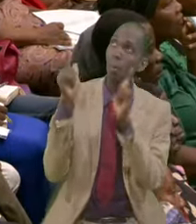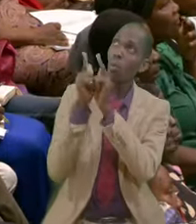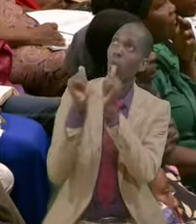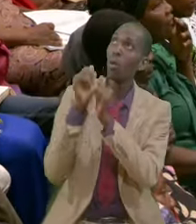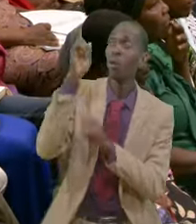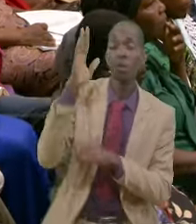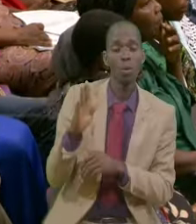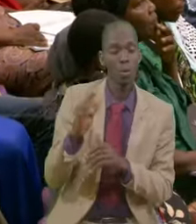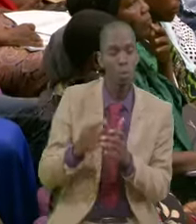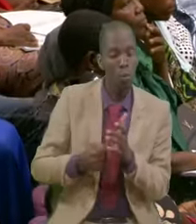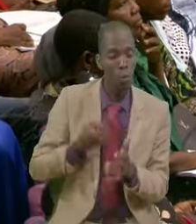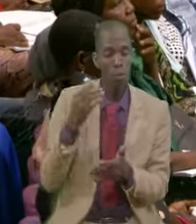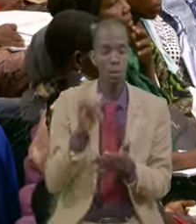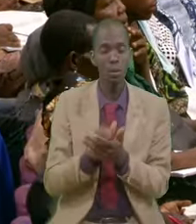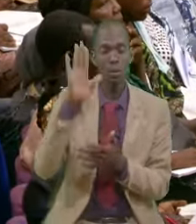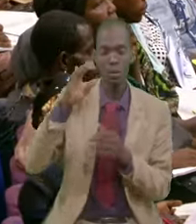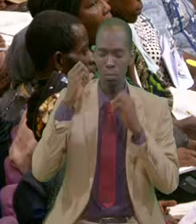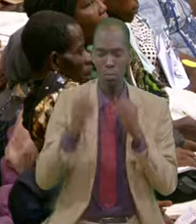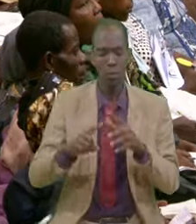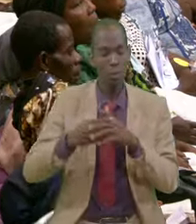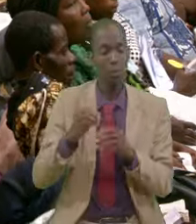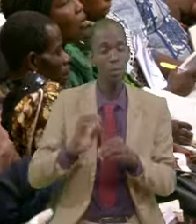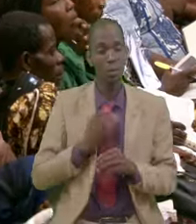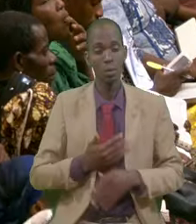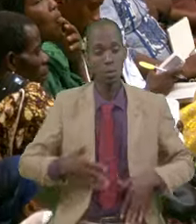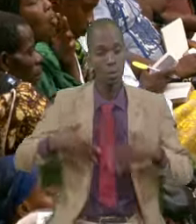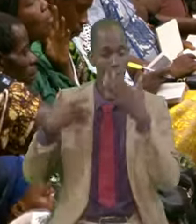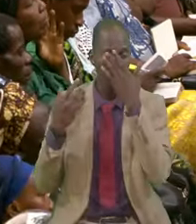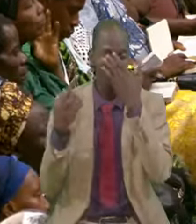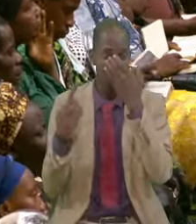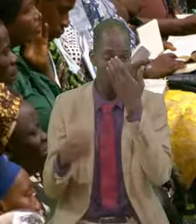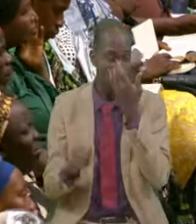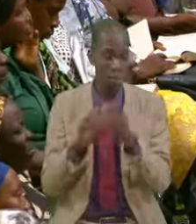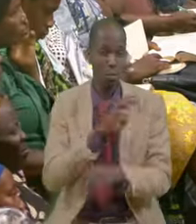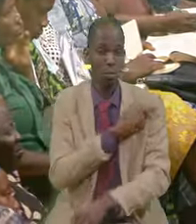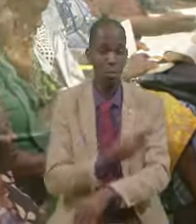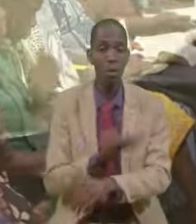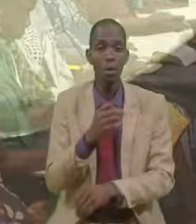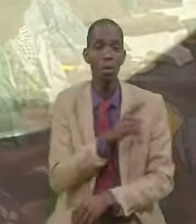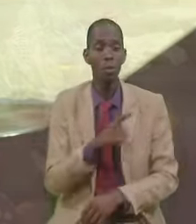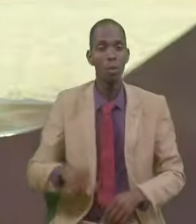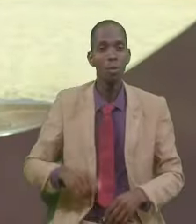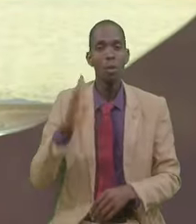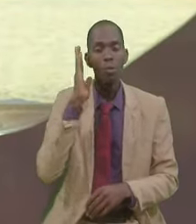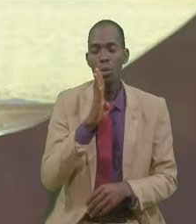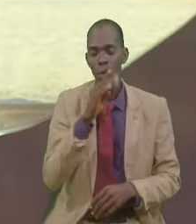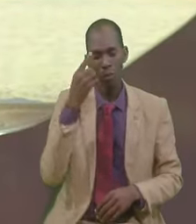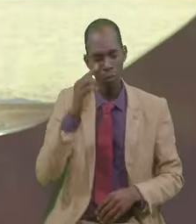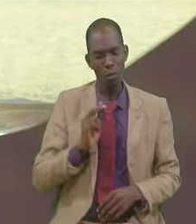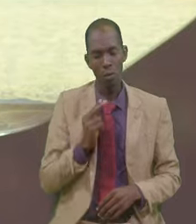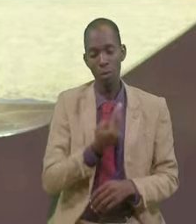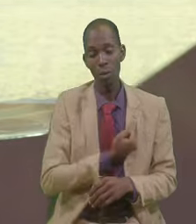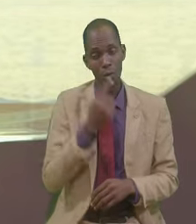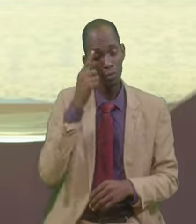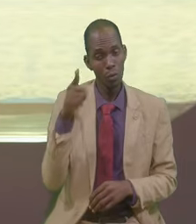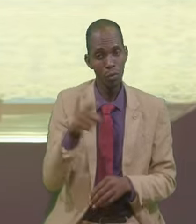of his might begins in our lives. The might of the Lord, number one, will be for us, will be for you.